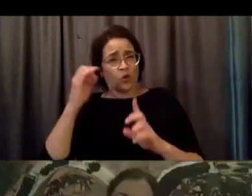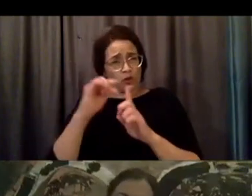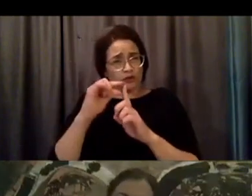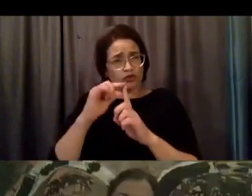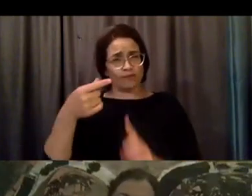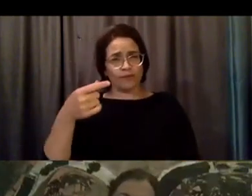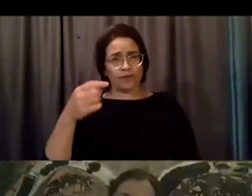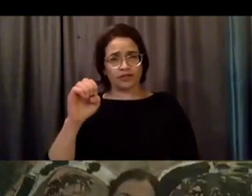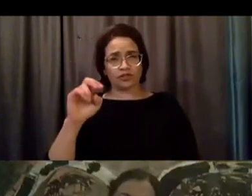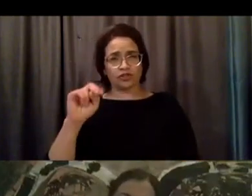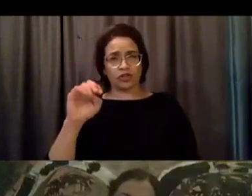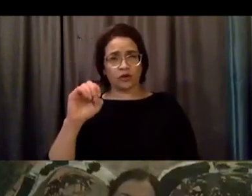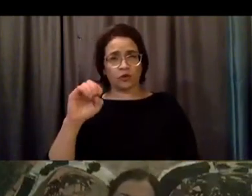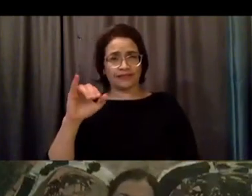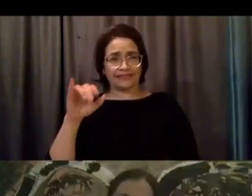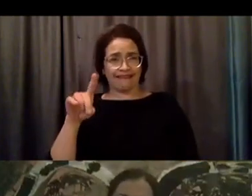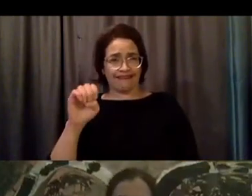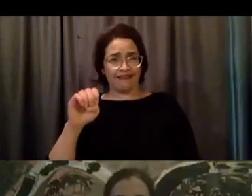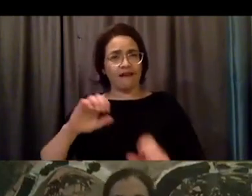Uh,